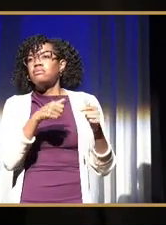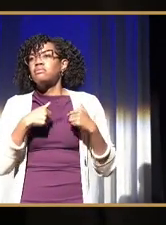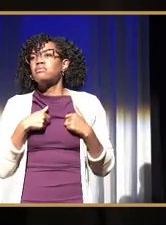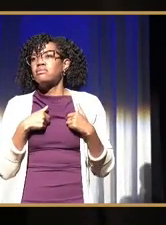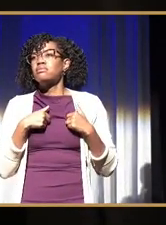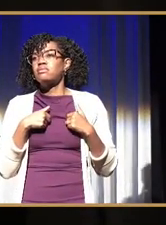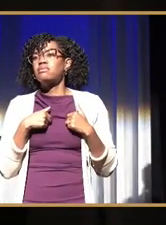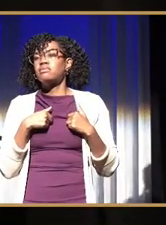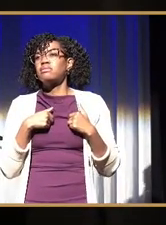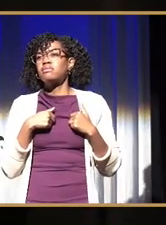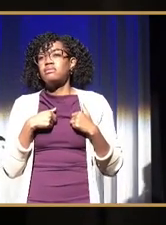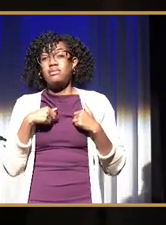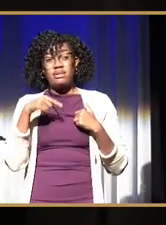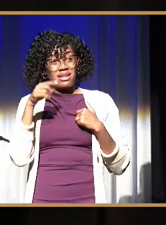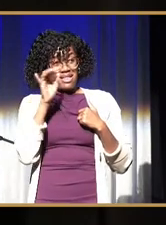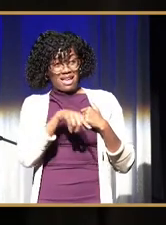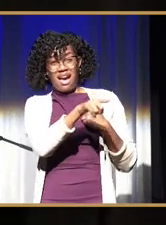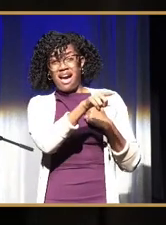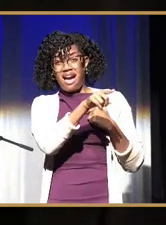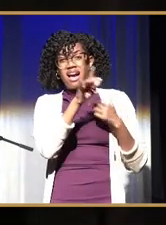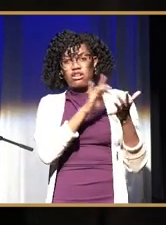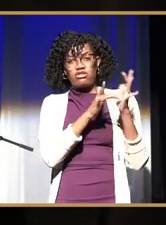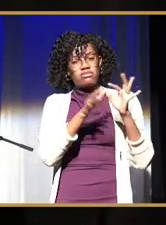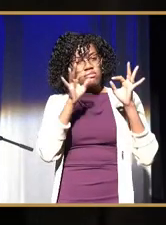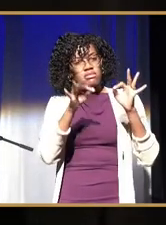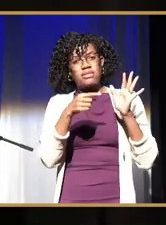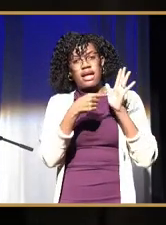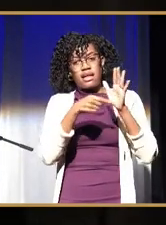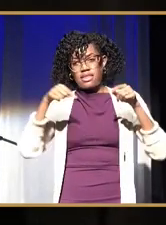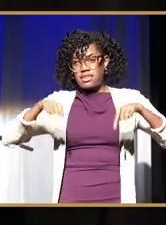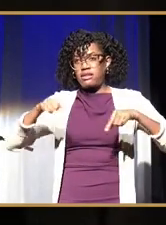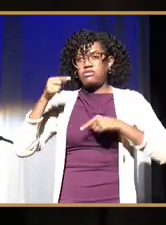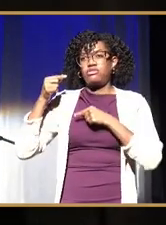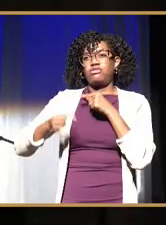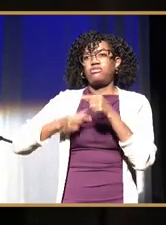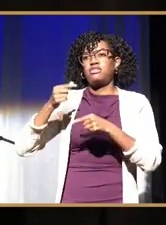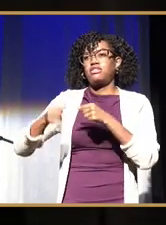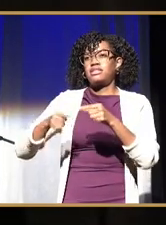This generation needs that Jesus.